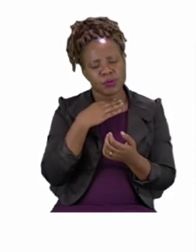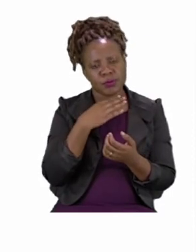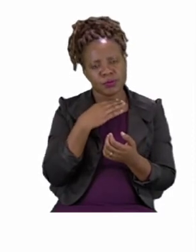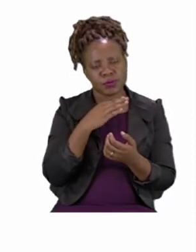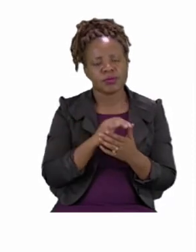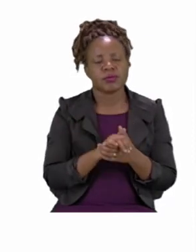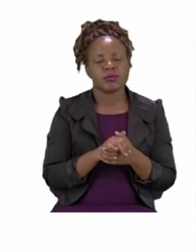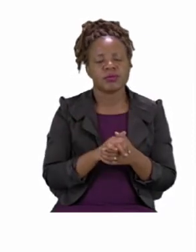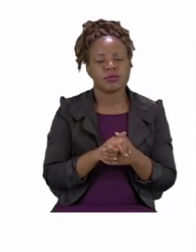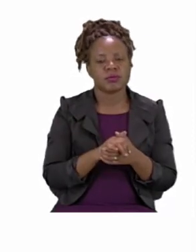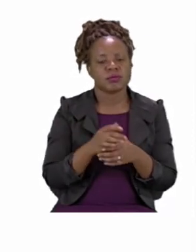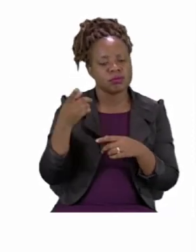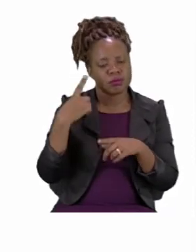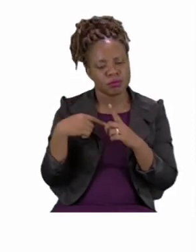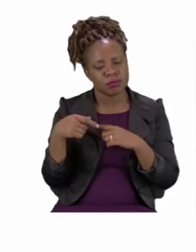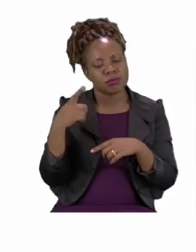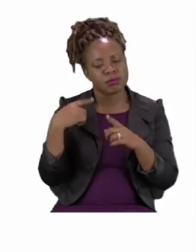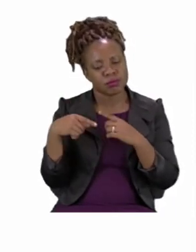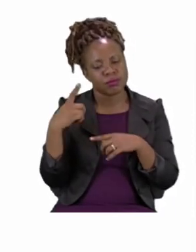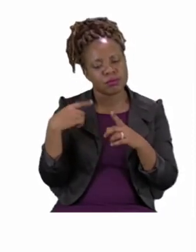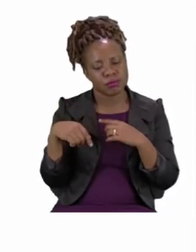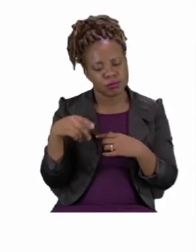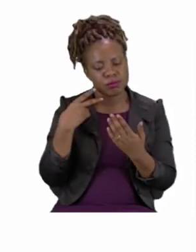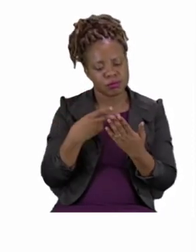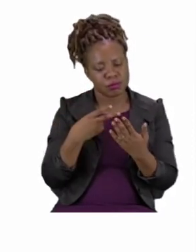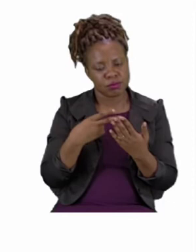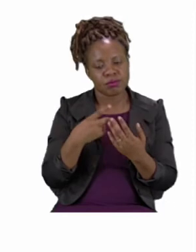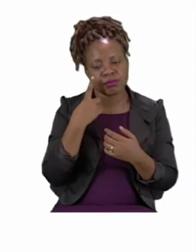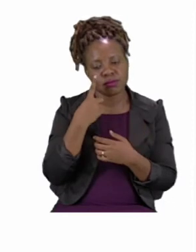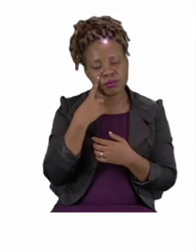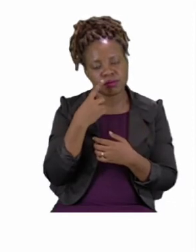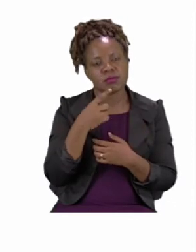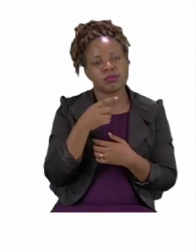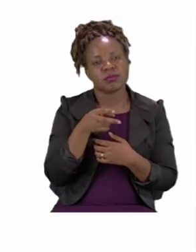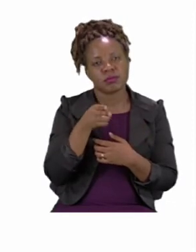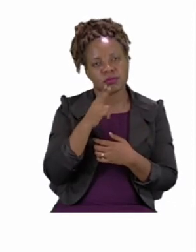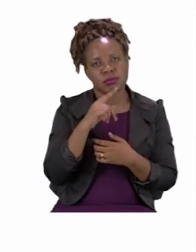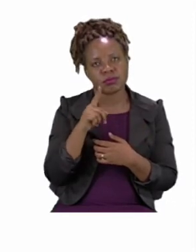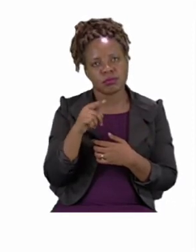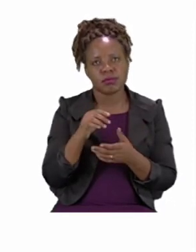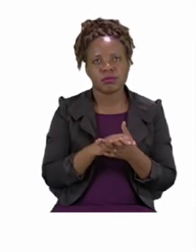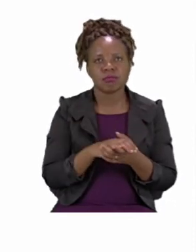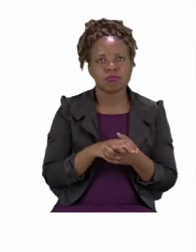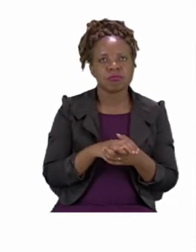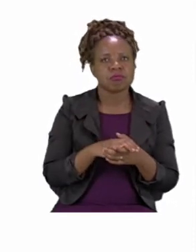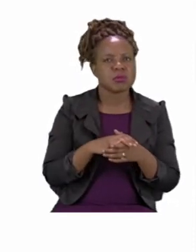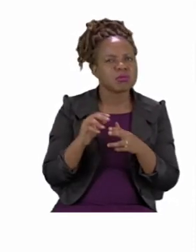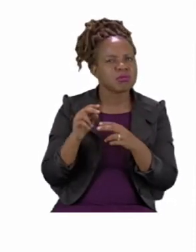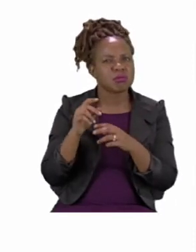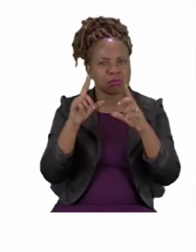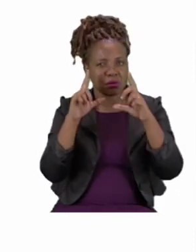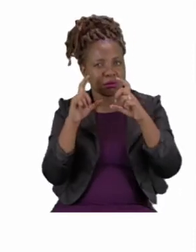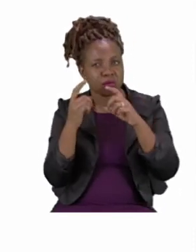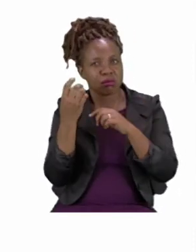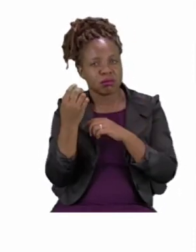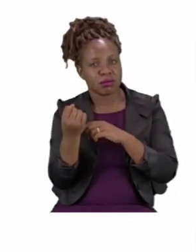double check by reading it a 3rd time. You can also use the picture to try and help you understand the